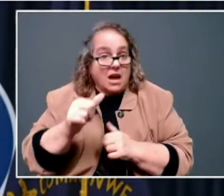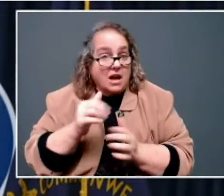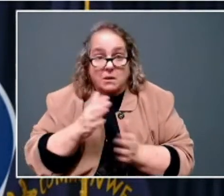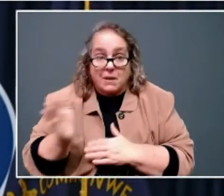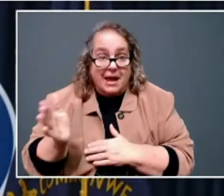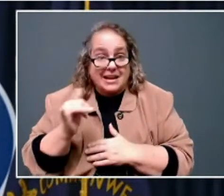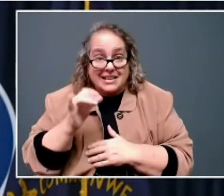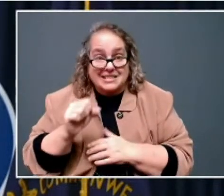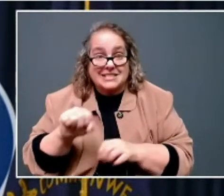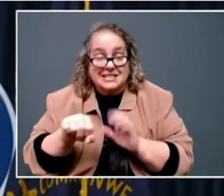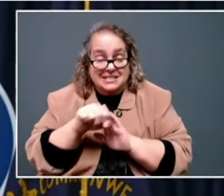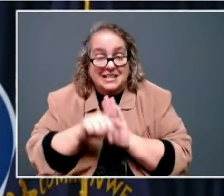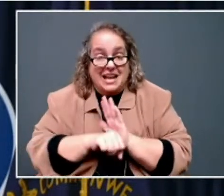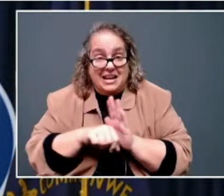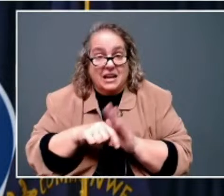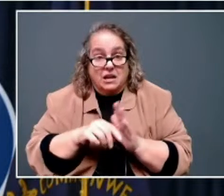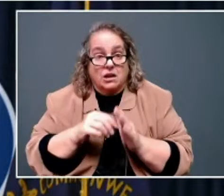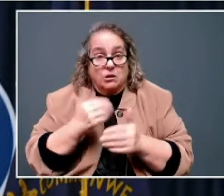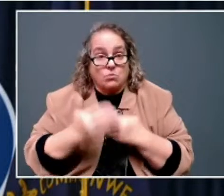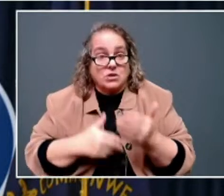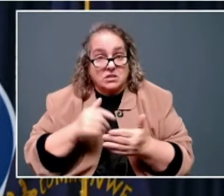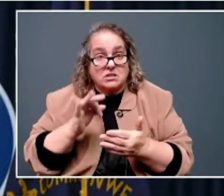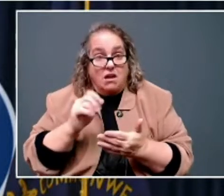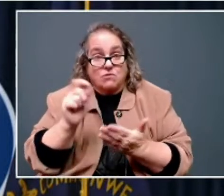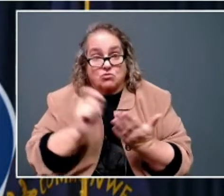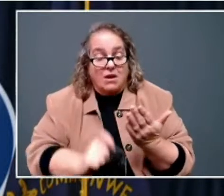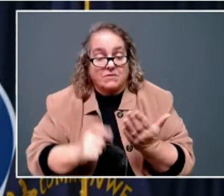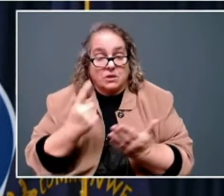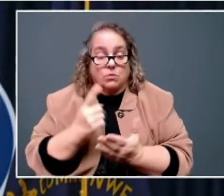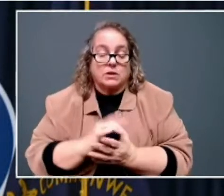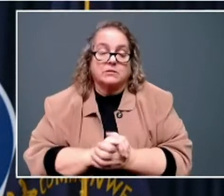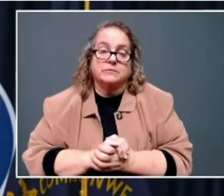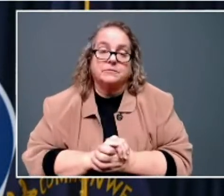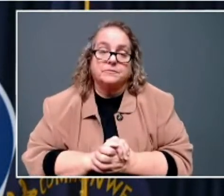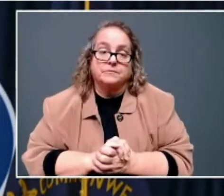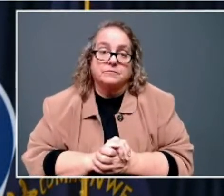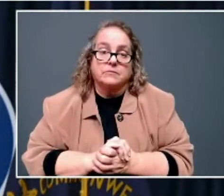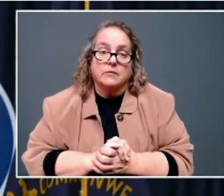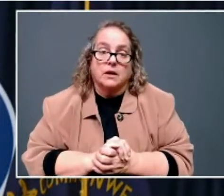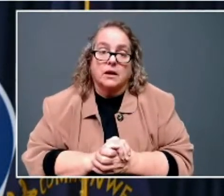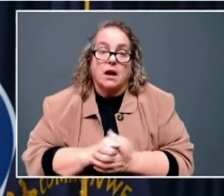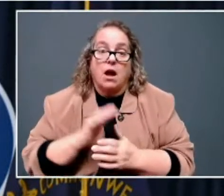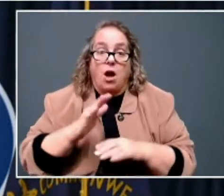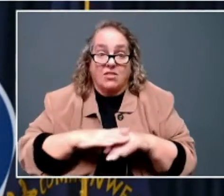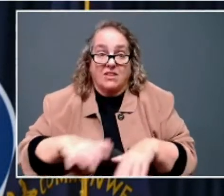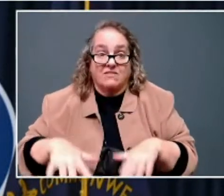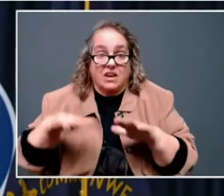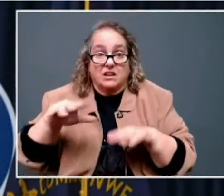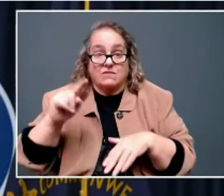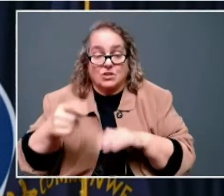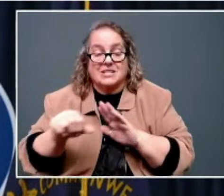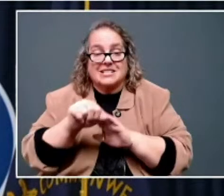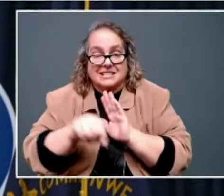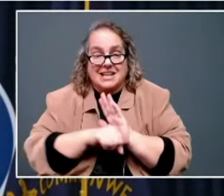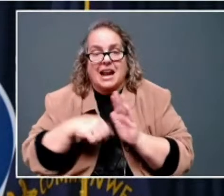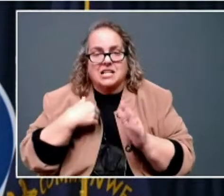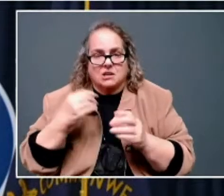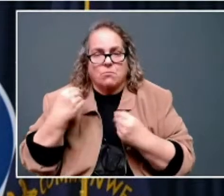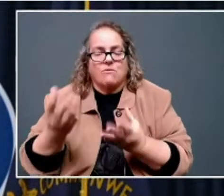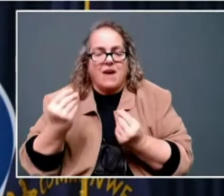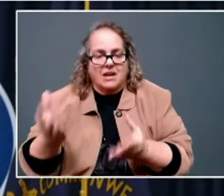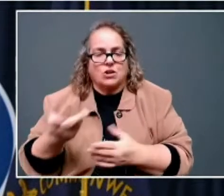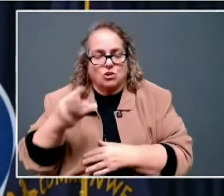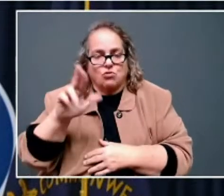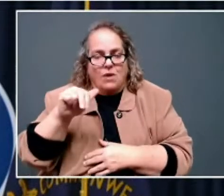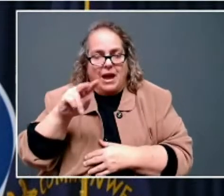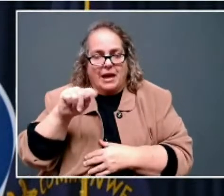in the process of drafting one? Right. So on the flooding first, the state has been providing grants to